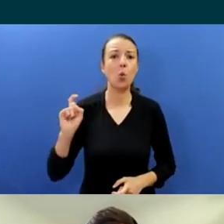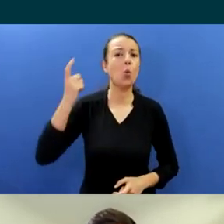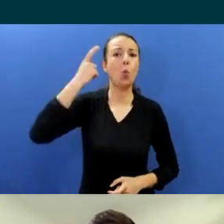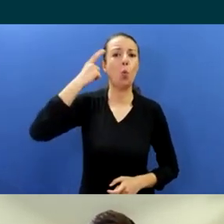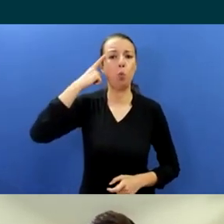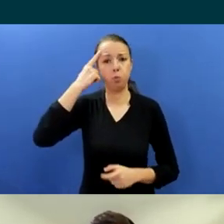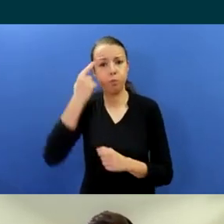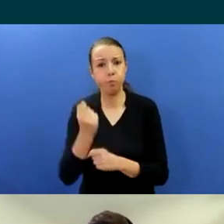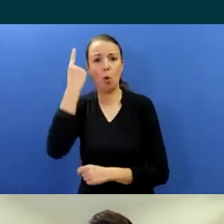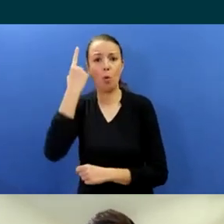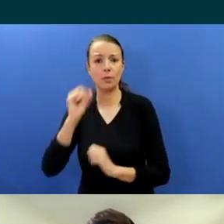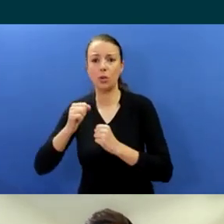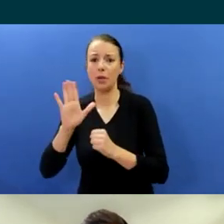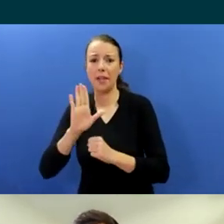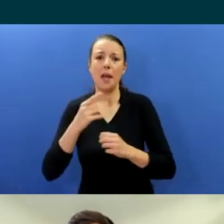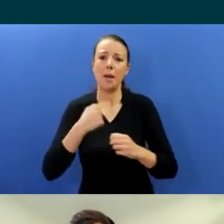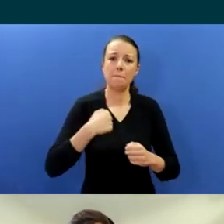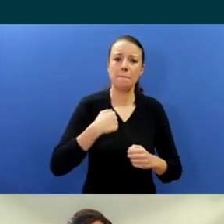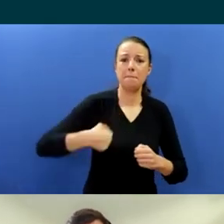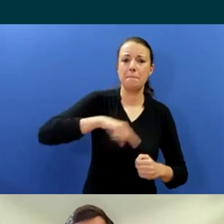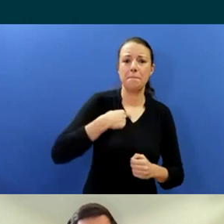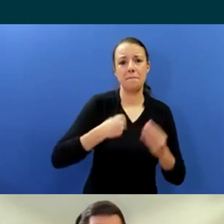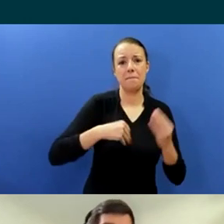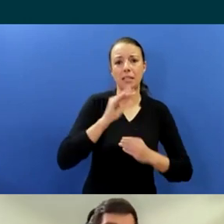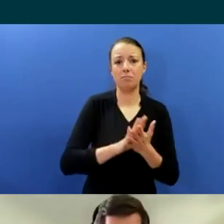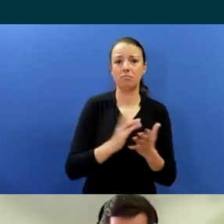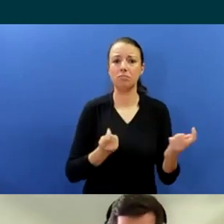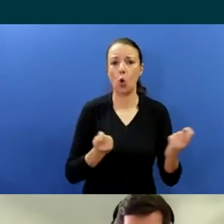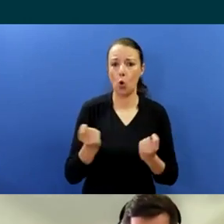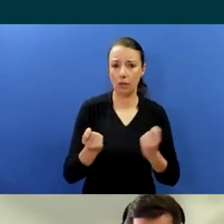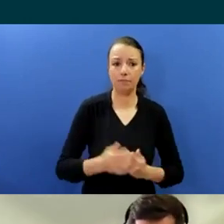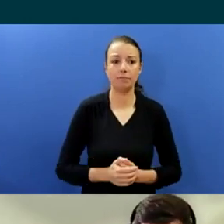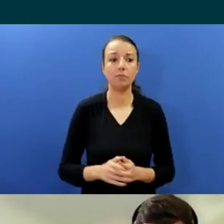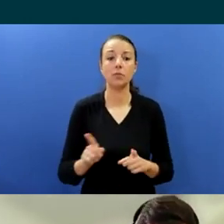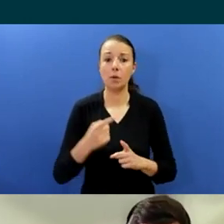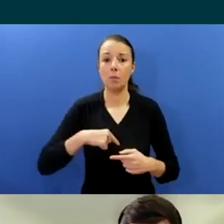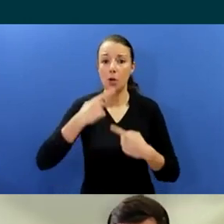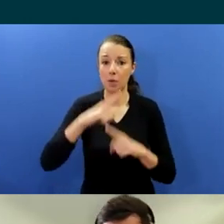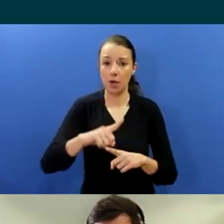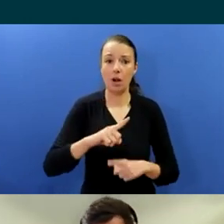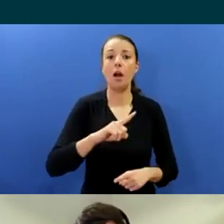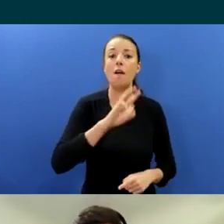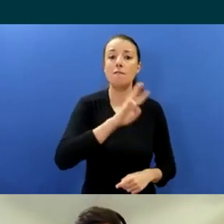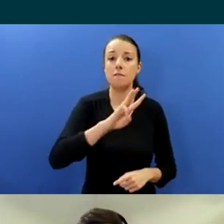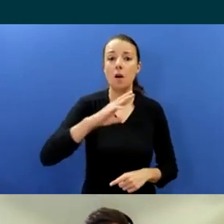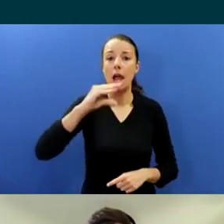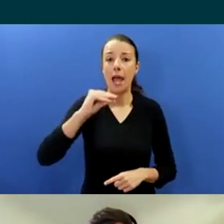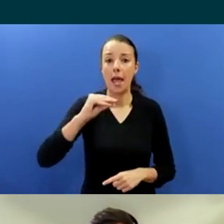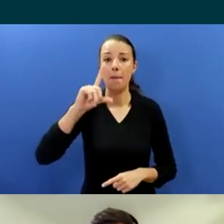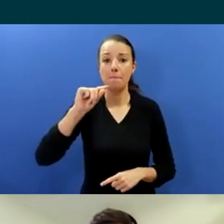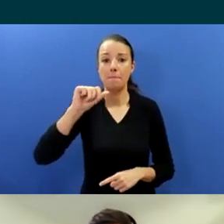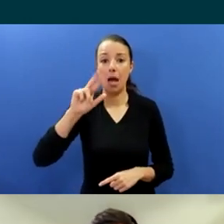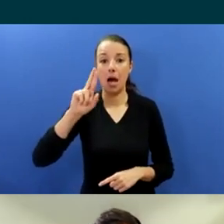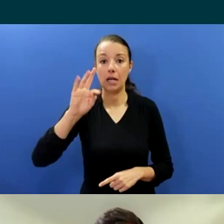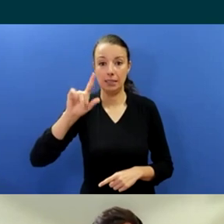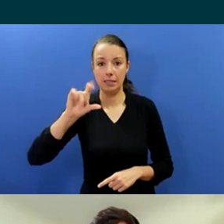for Zurich's e-participation platform, and we support other departments in its use. And in my presentation, I have